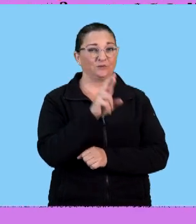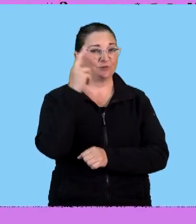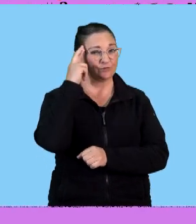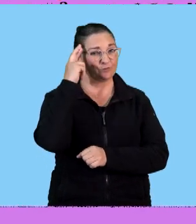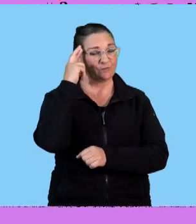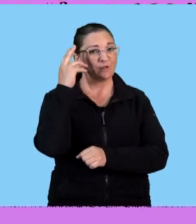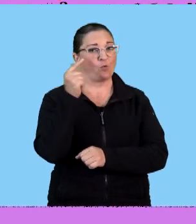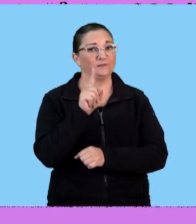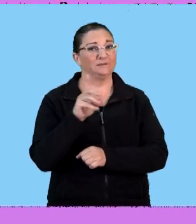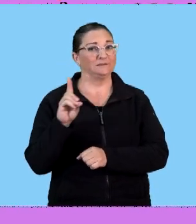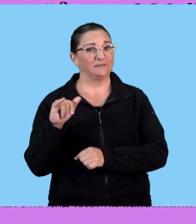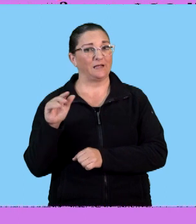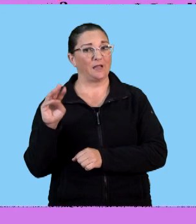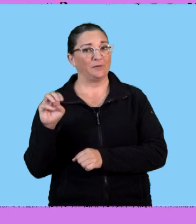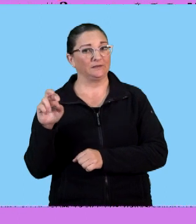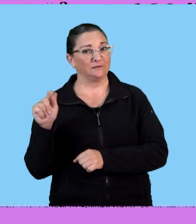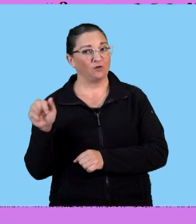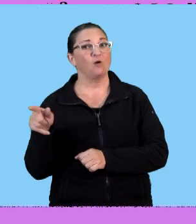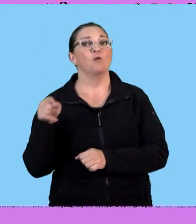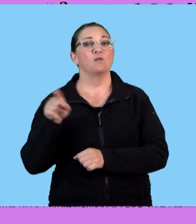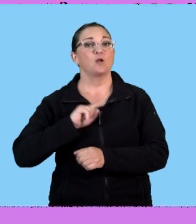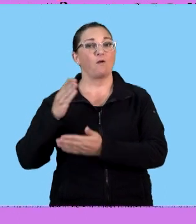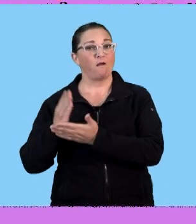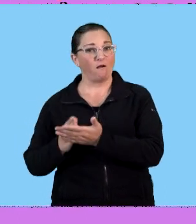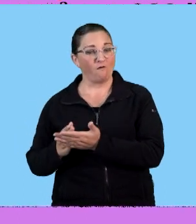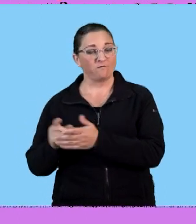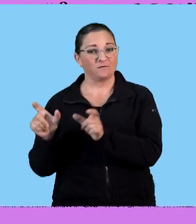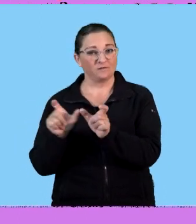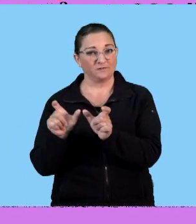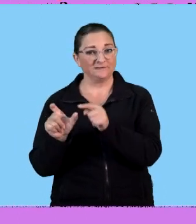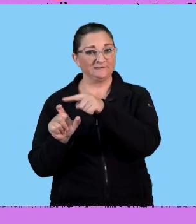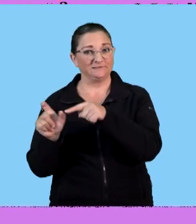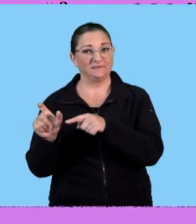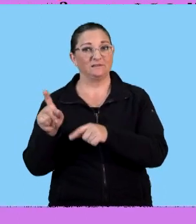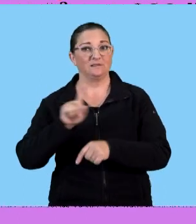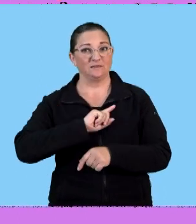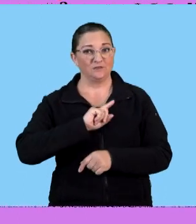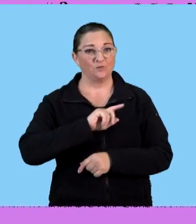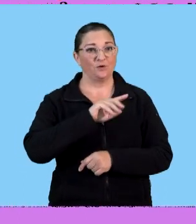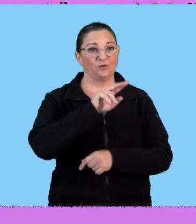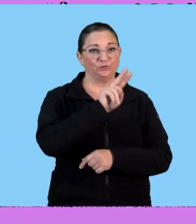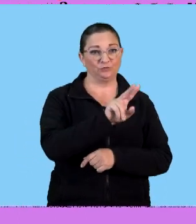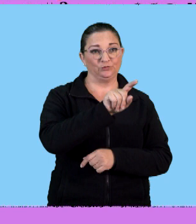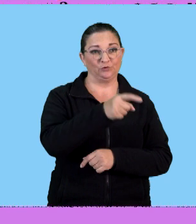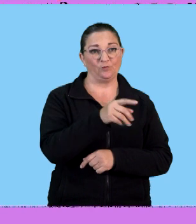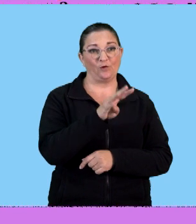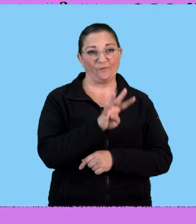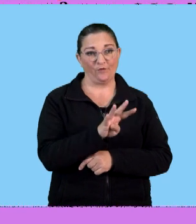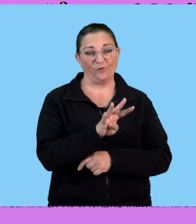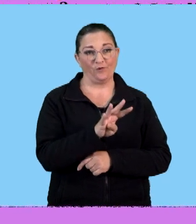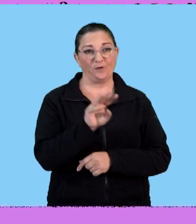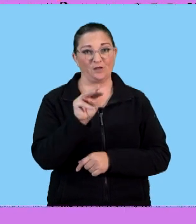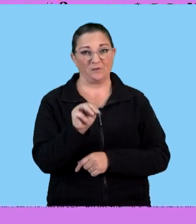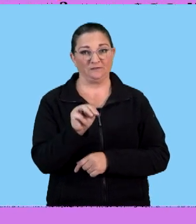that if I look, the diameter is 4,8, so the radius will be half of that. Half of 4,8 will give me